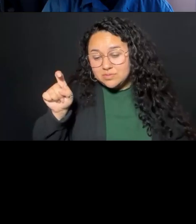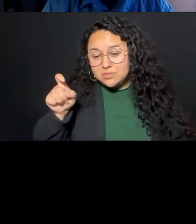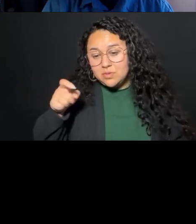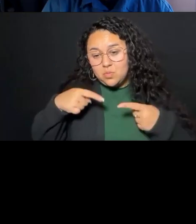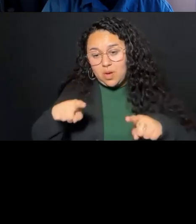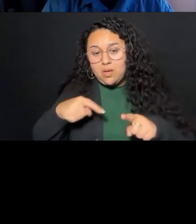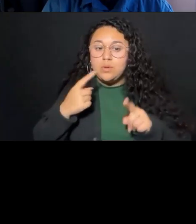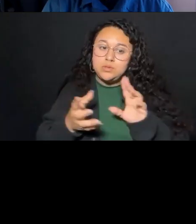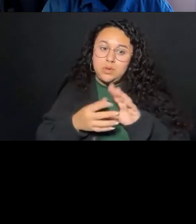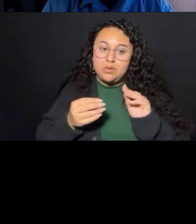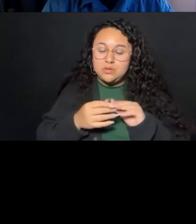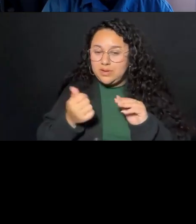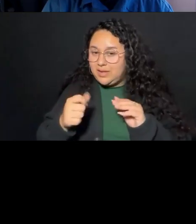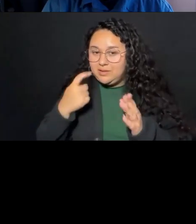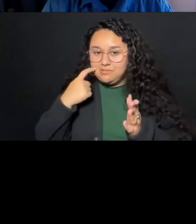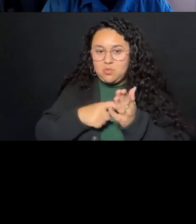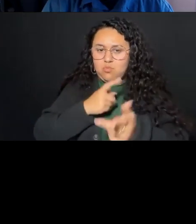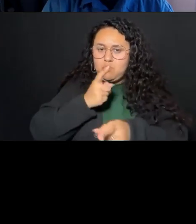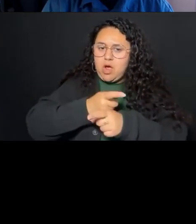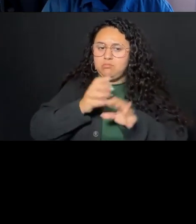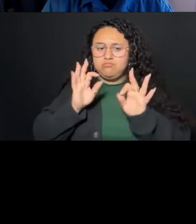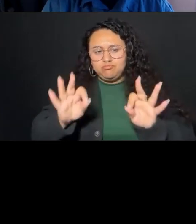told?